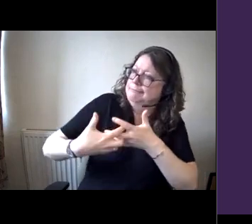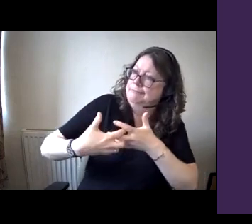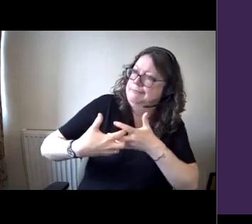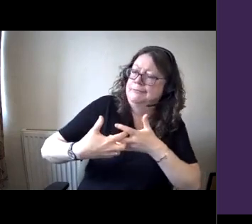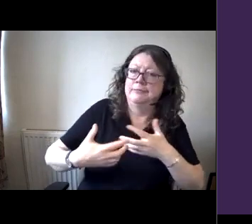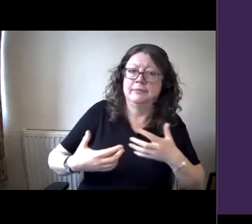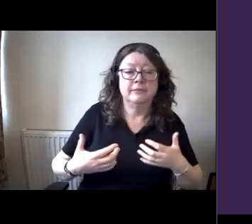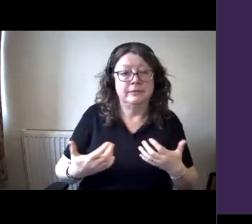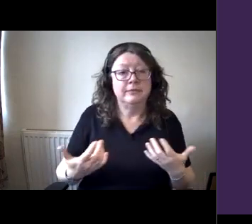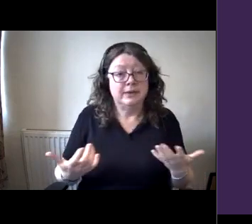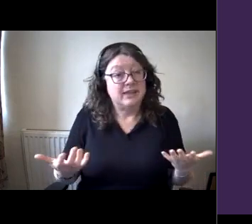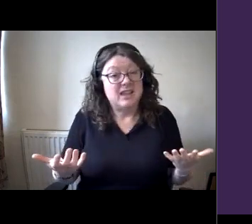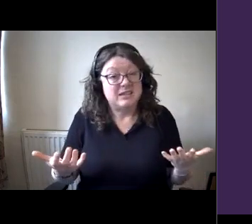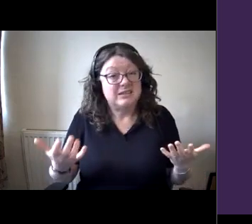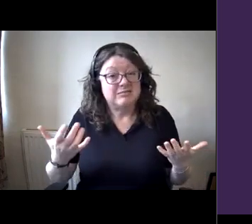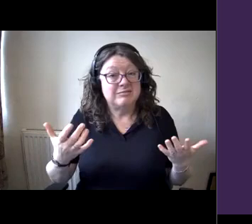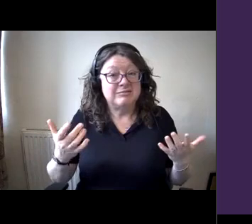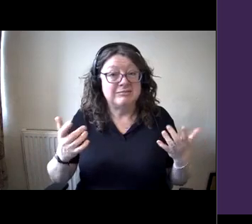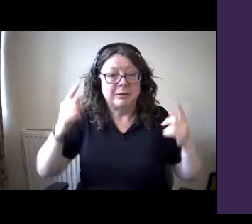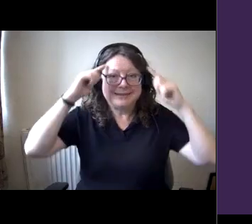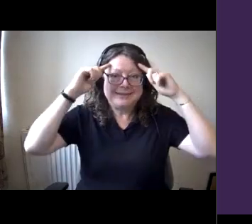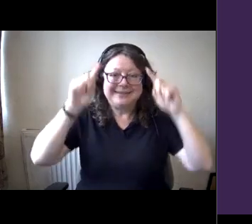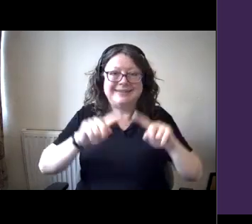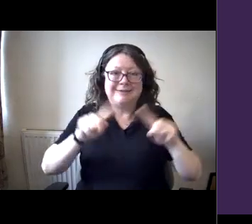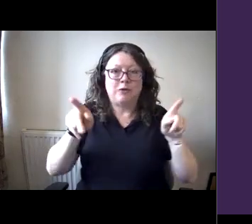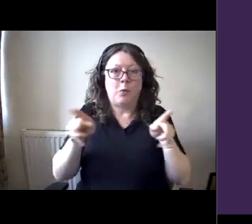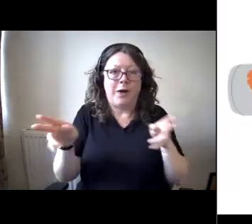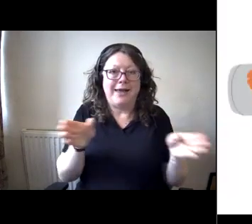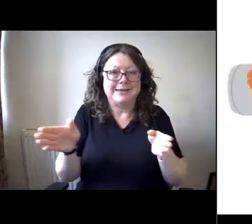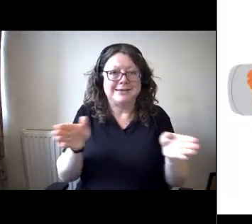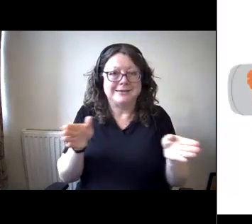These are just some things that go through my mind.